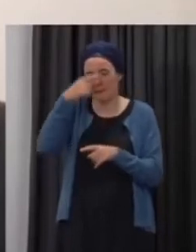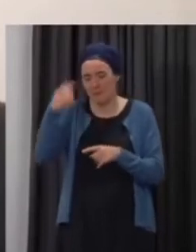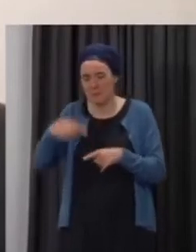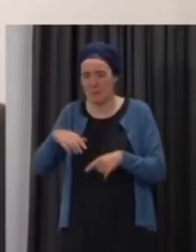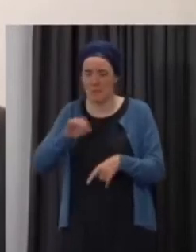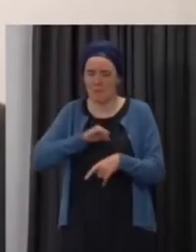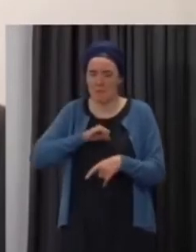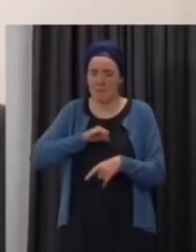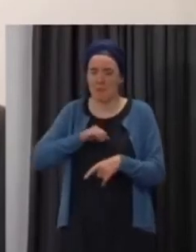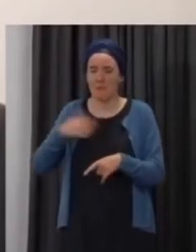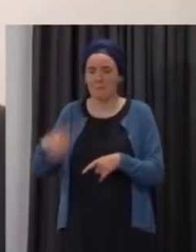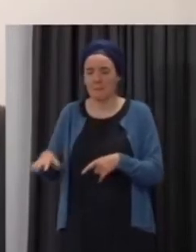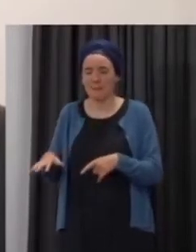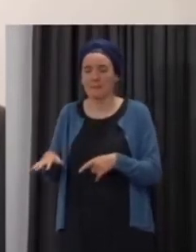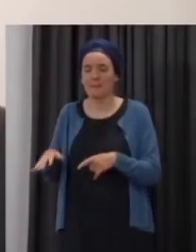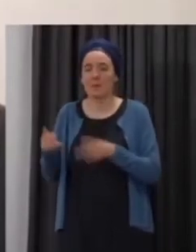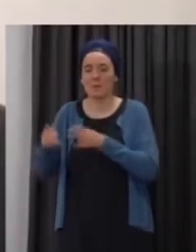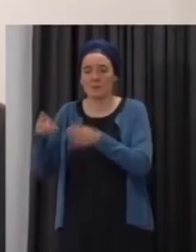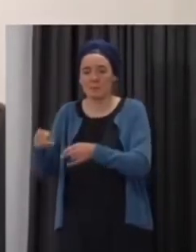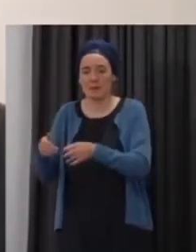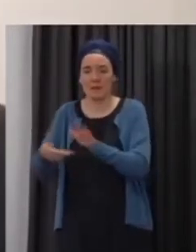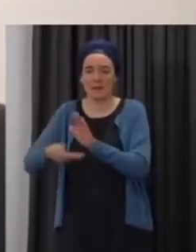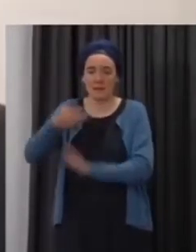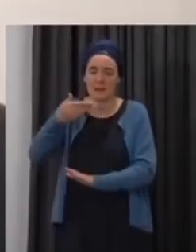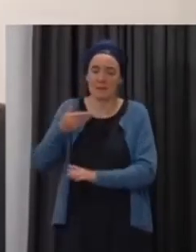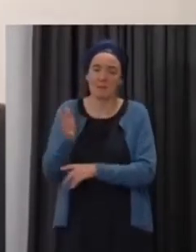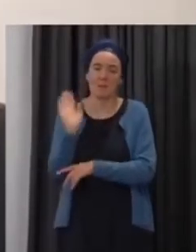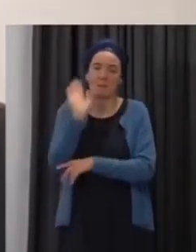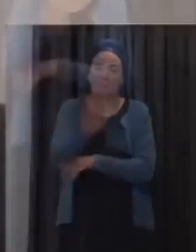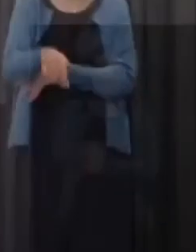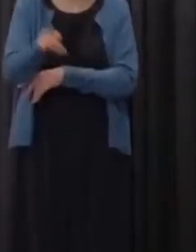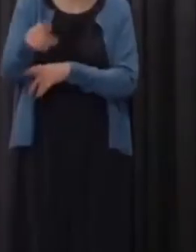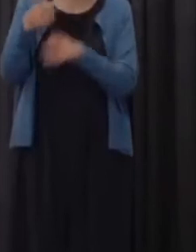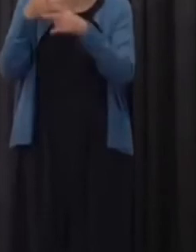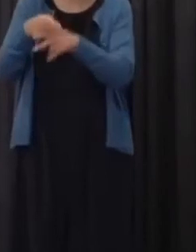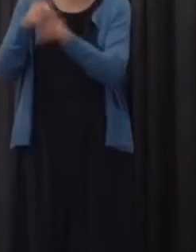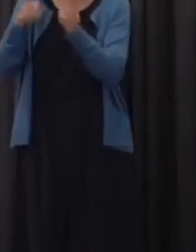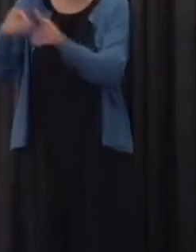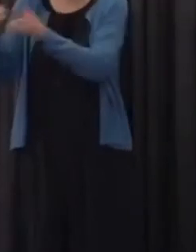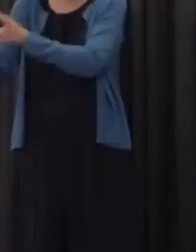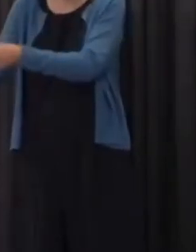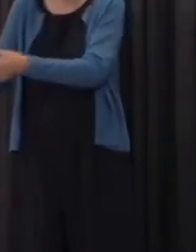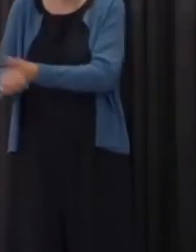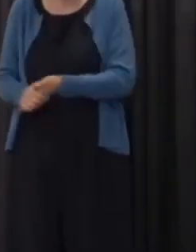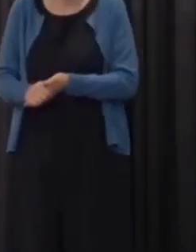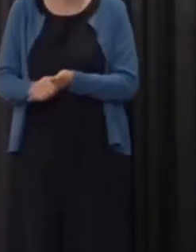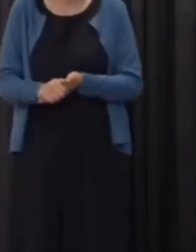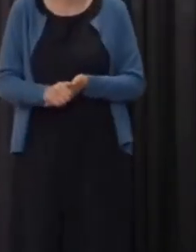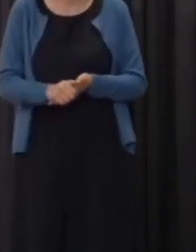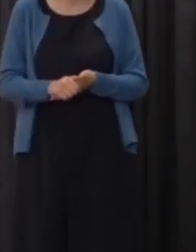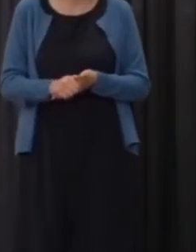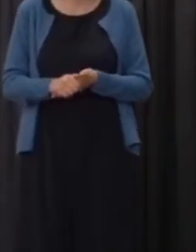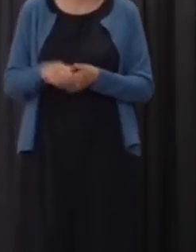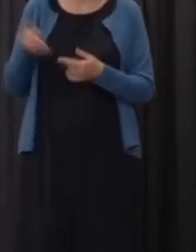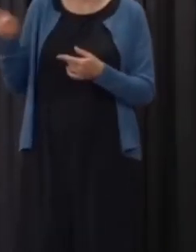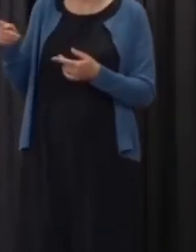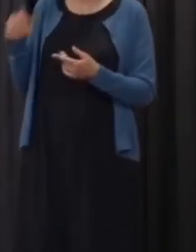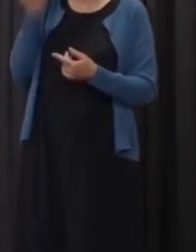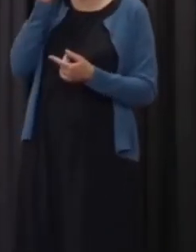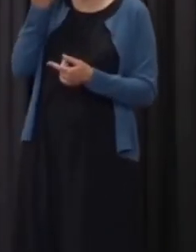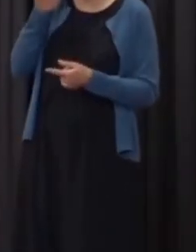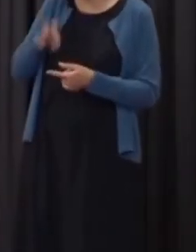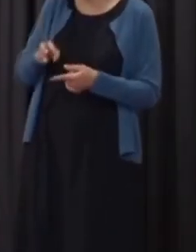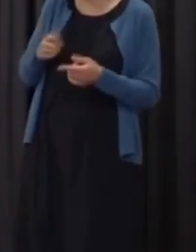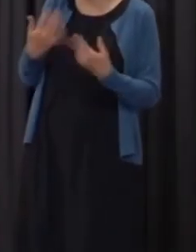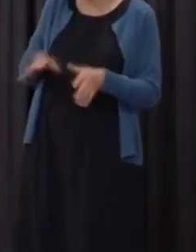now. For the here and now, are you aware of that happening in Wales as well? I'm not aware that symptomatic people were discharged out of hospital